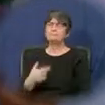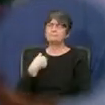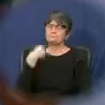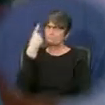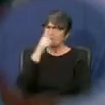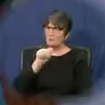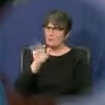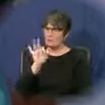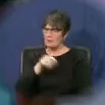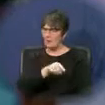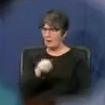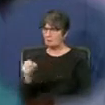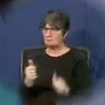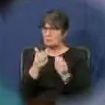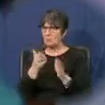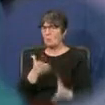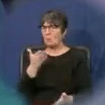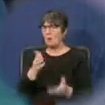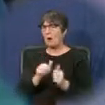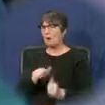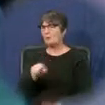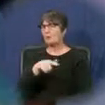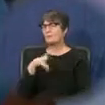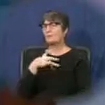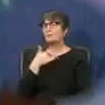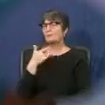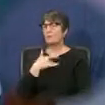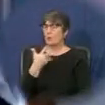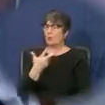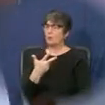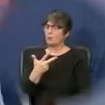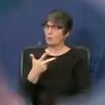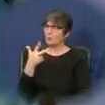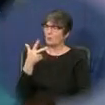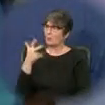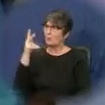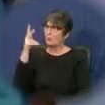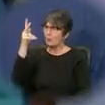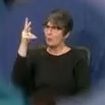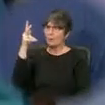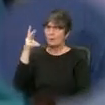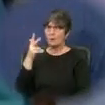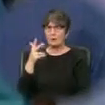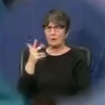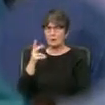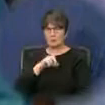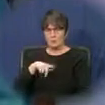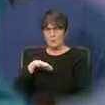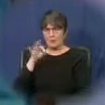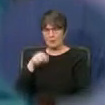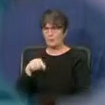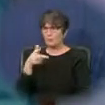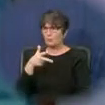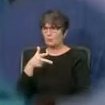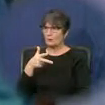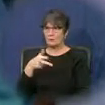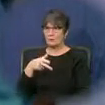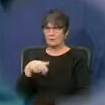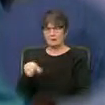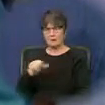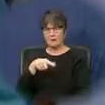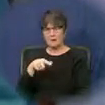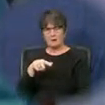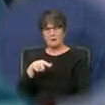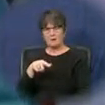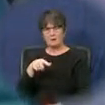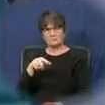other nine disciples might have felt, that these three were picked out by the Lord amongst all of the 12